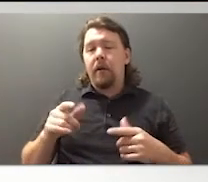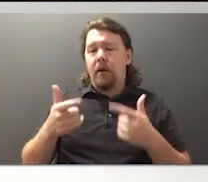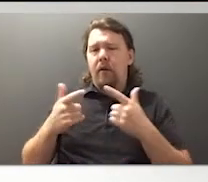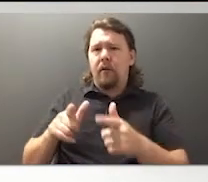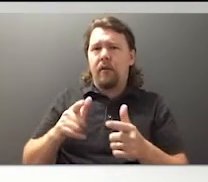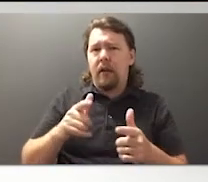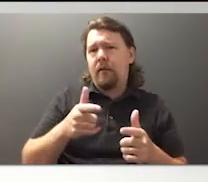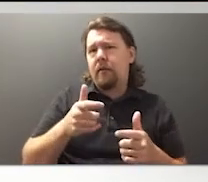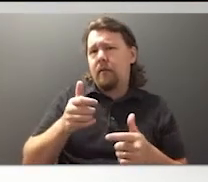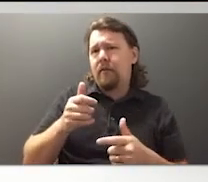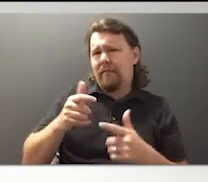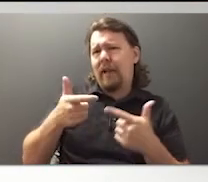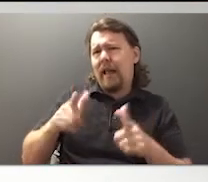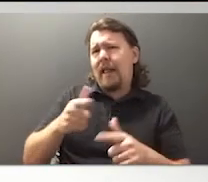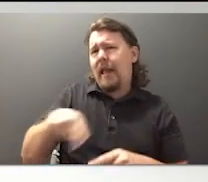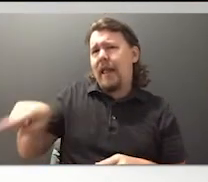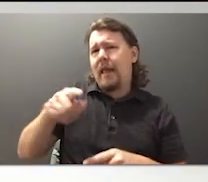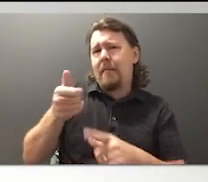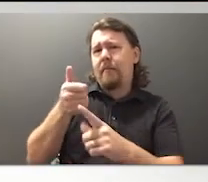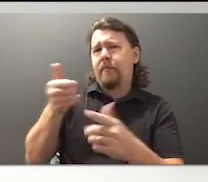put some faces to names.